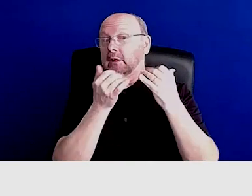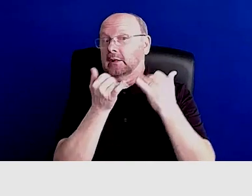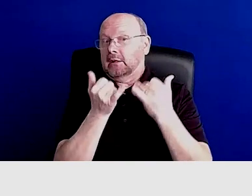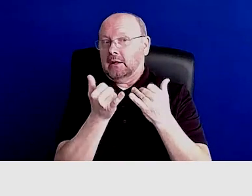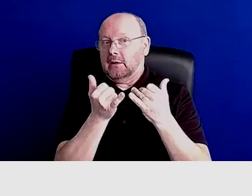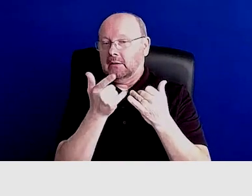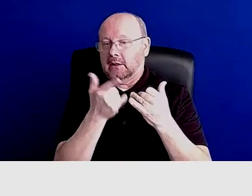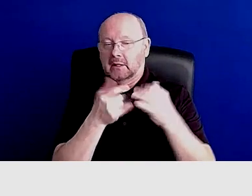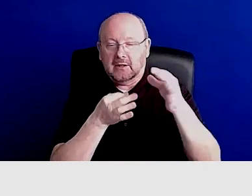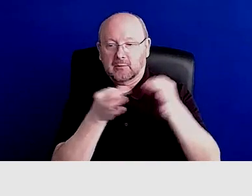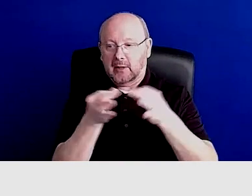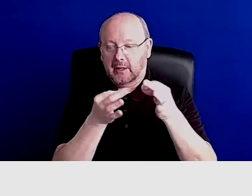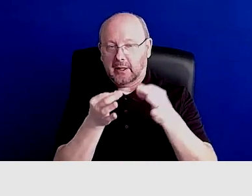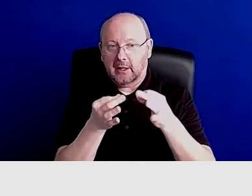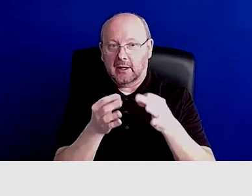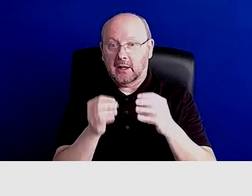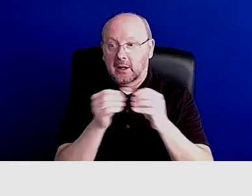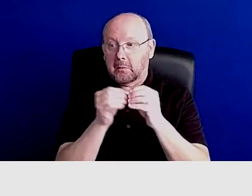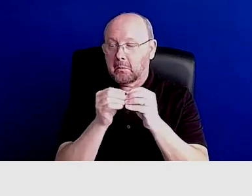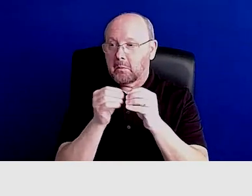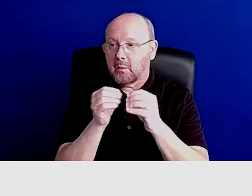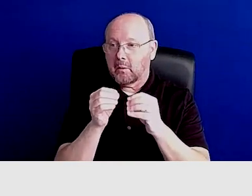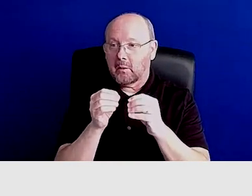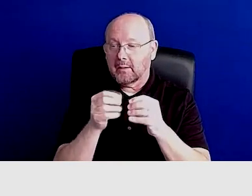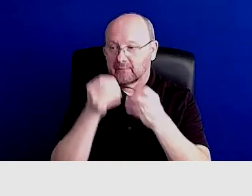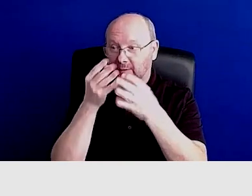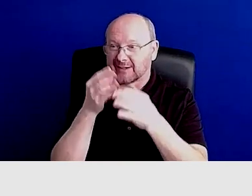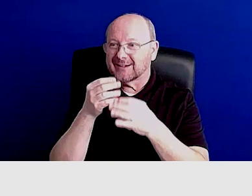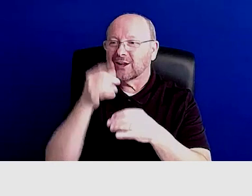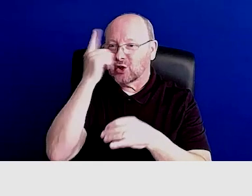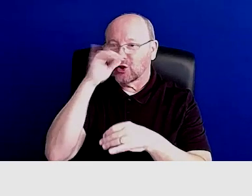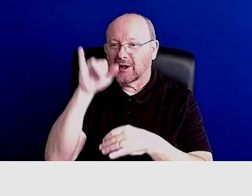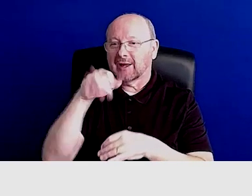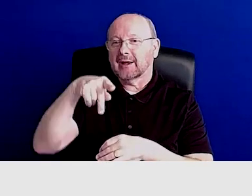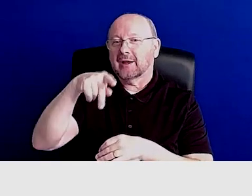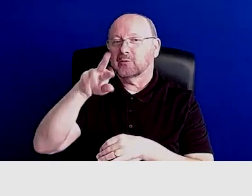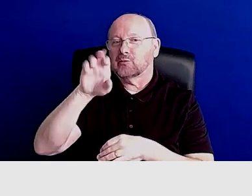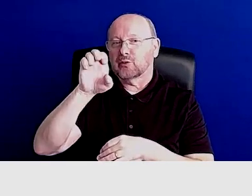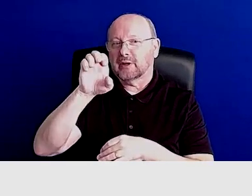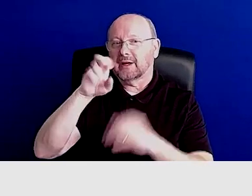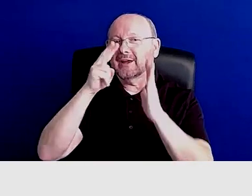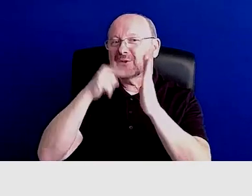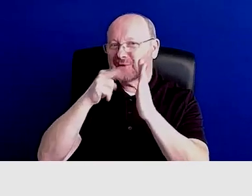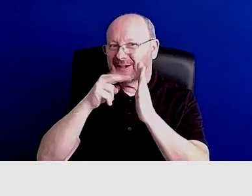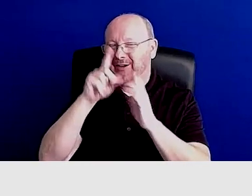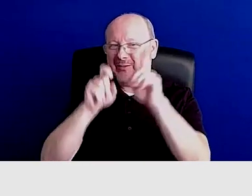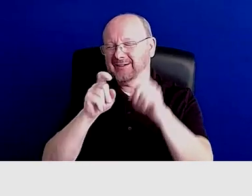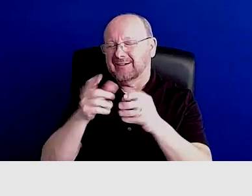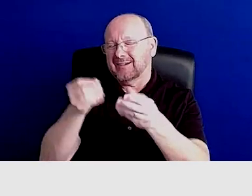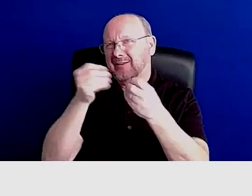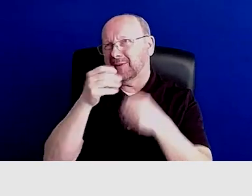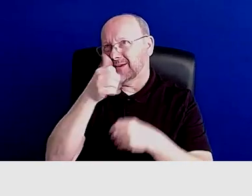me some actual pre-reading questions. And it gave me like 10. Okay, I cut off, so I didn't do the whole thing.